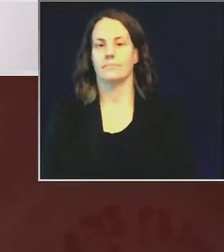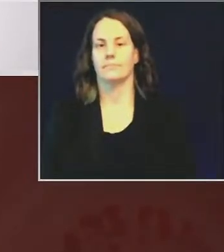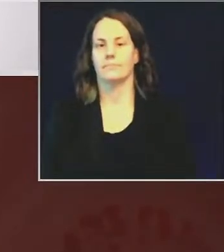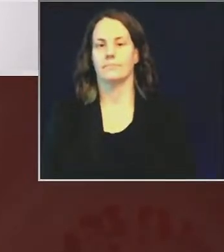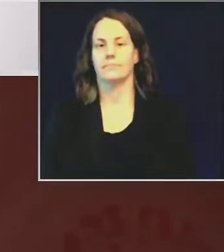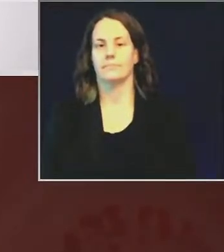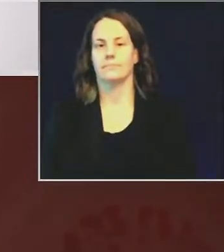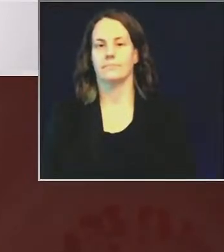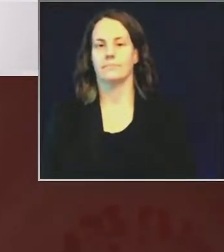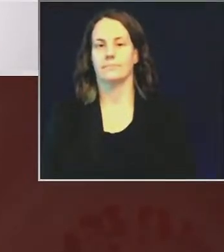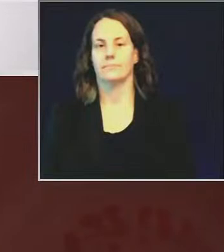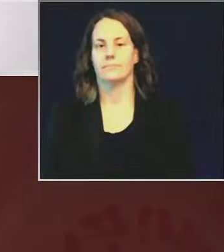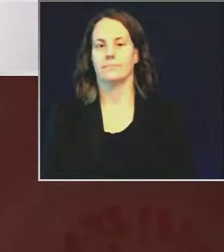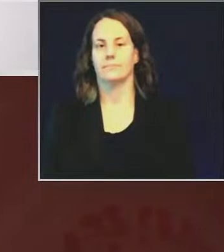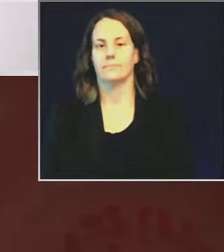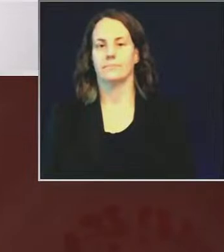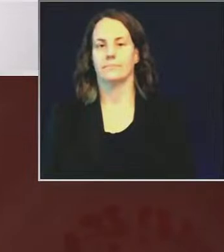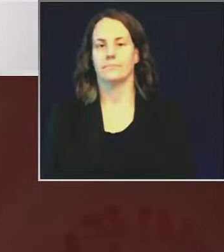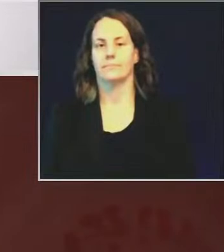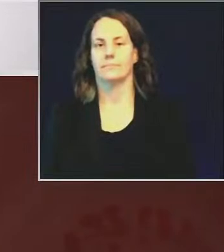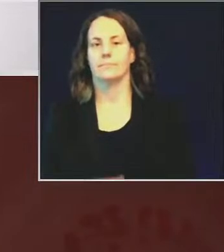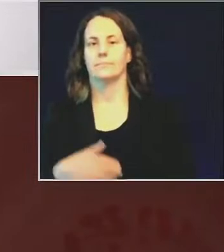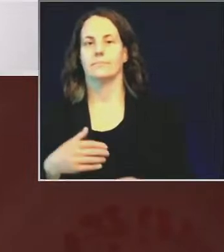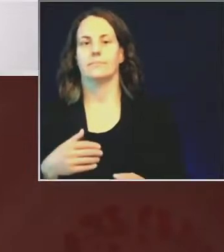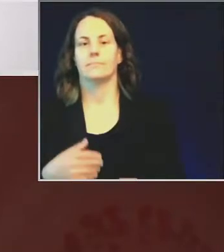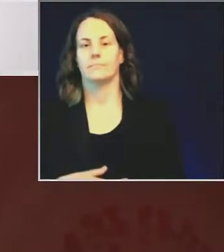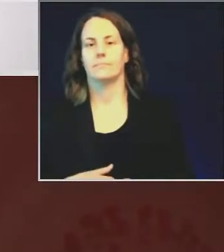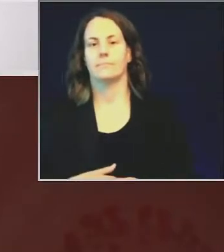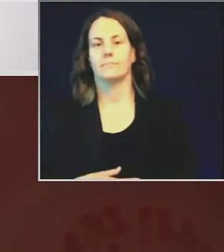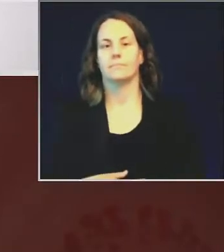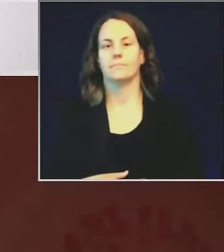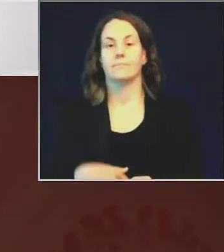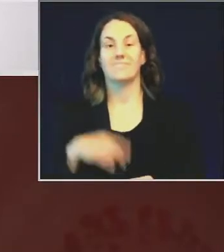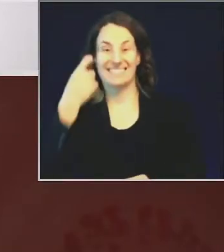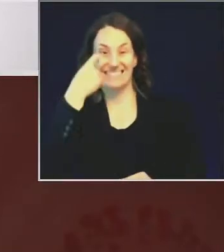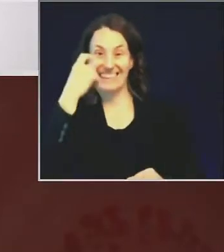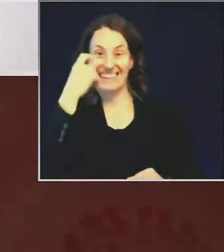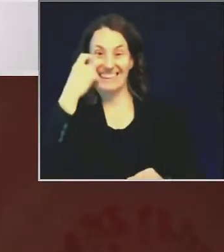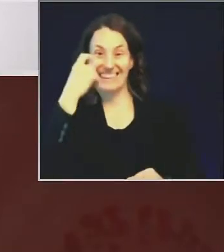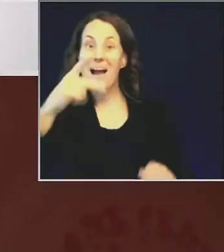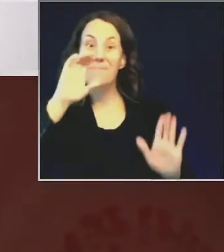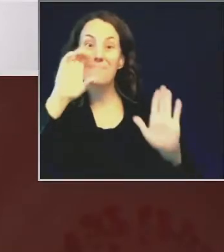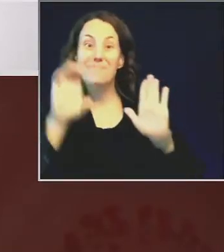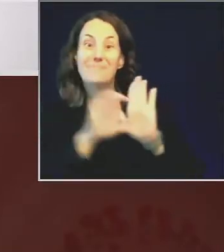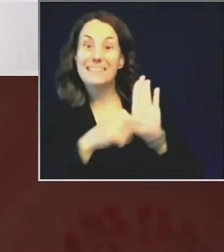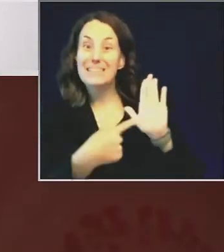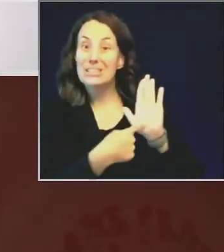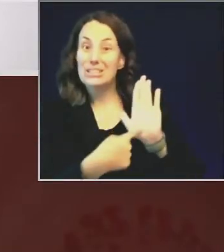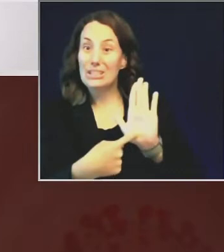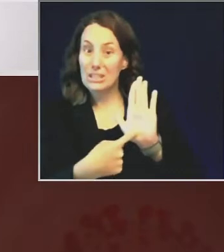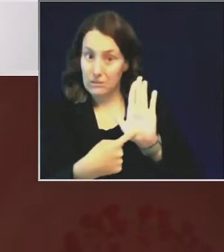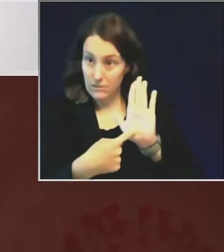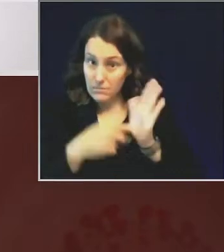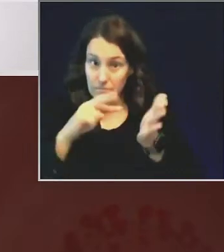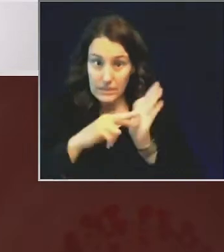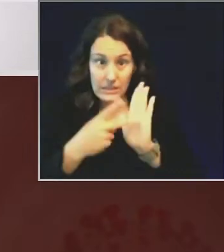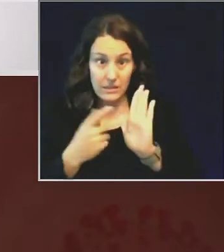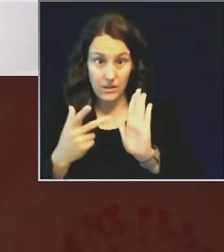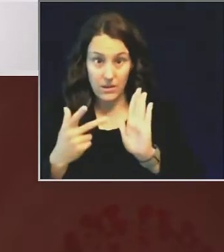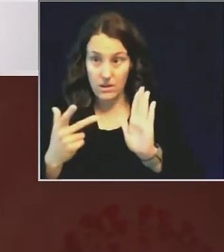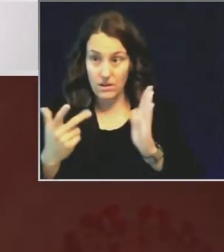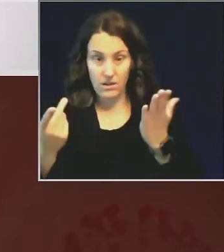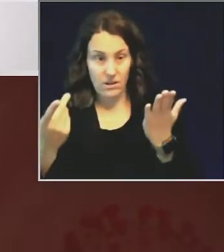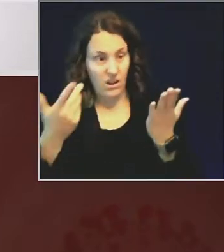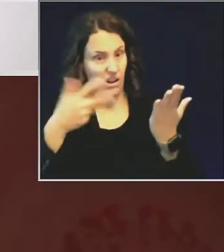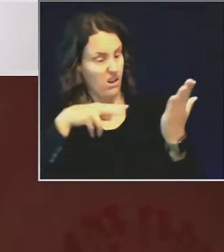the information that you've made available on the website? Is this something that perhaps some county level people may be looking at,